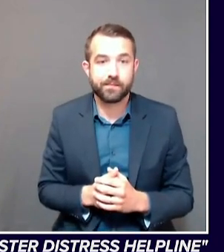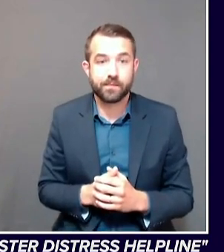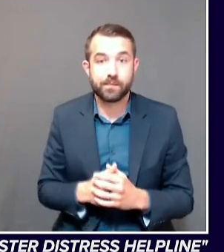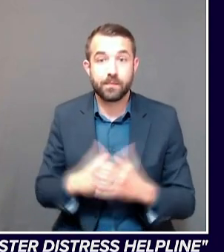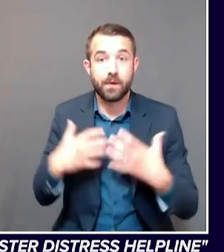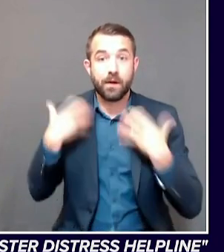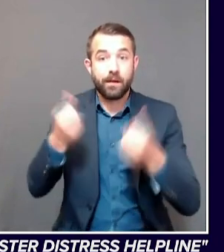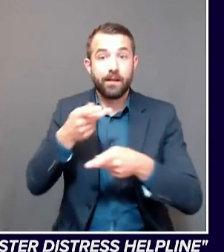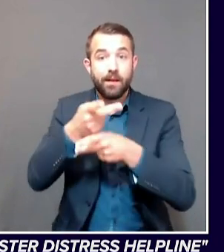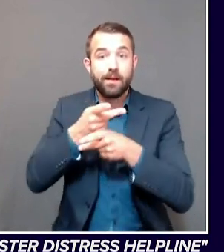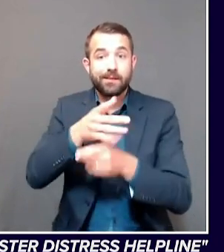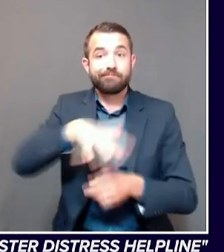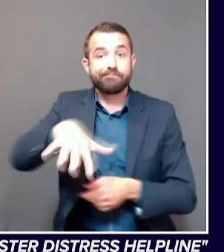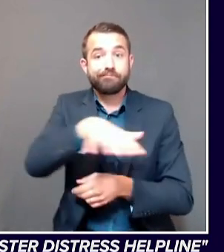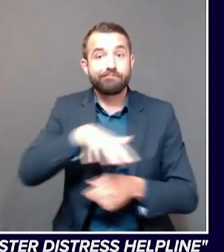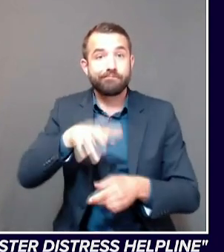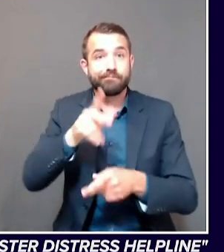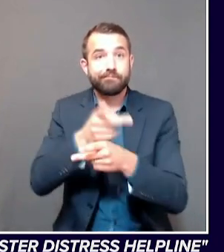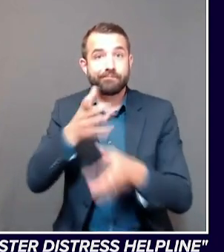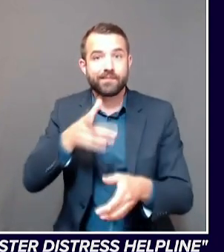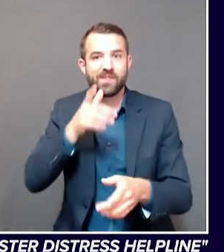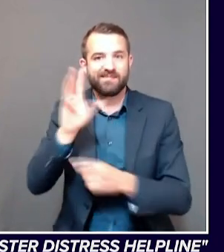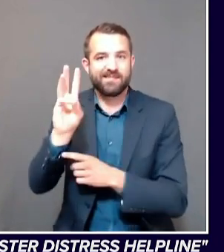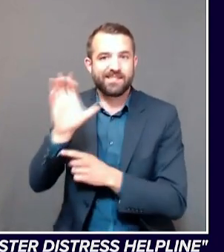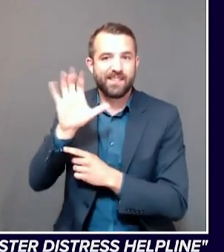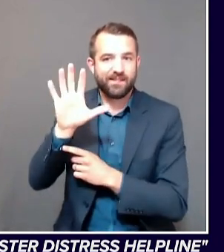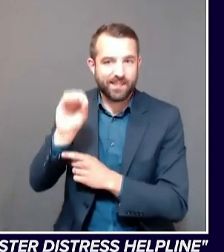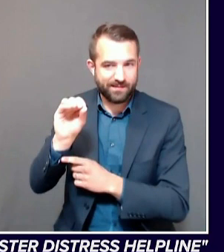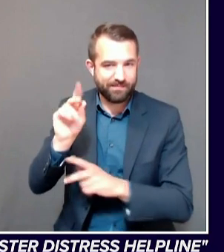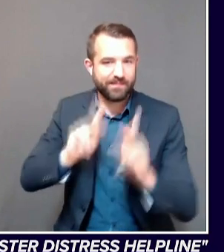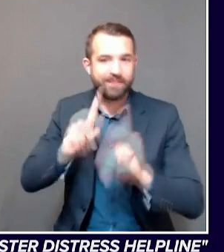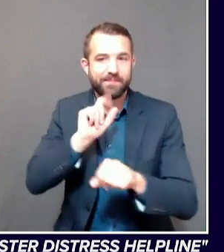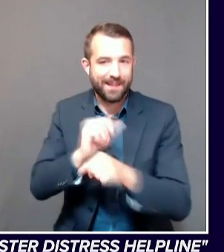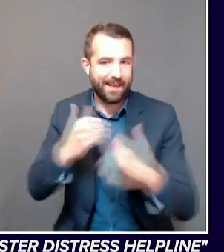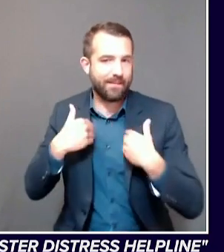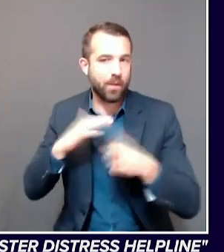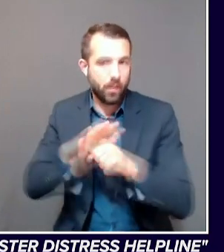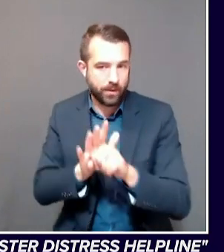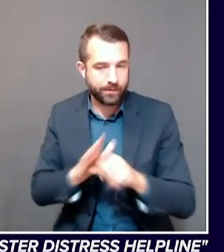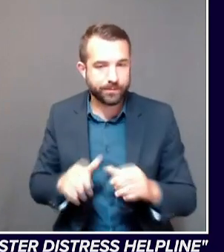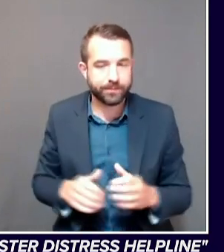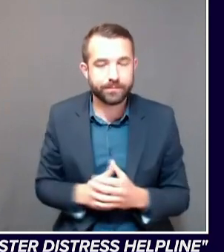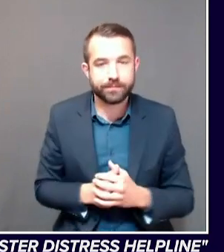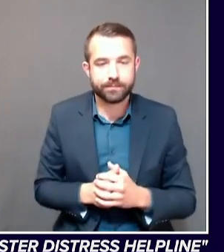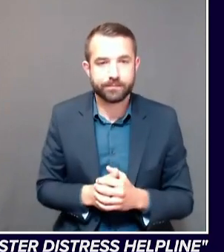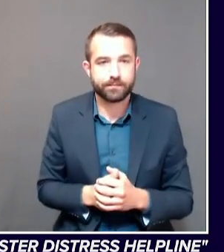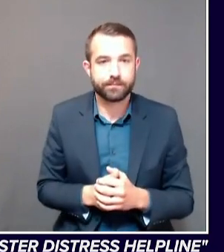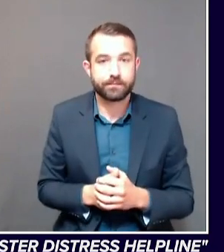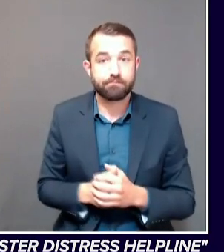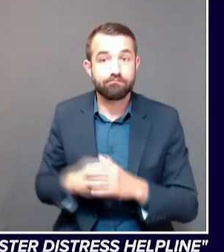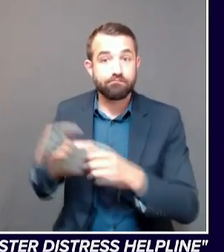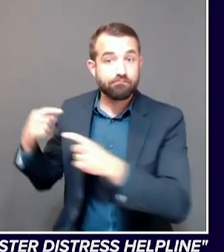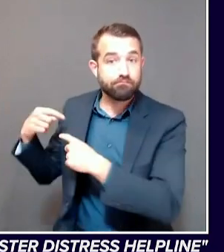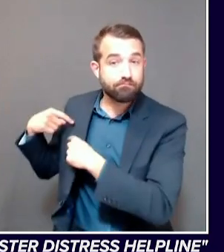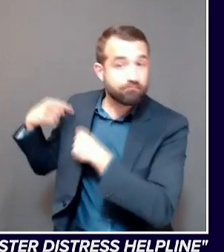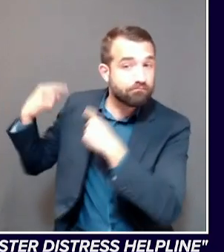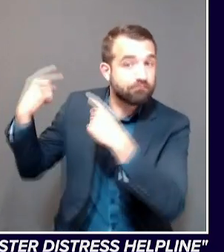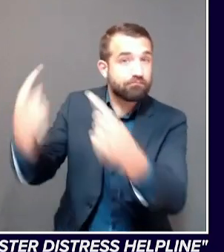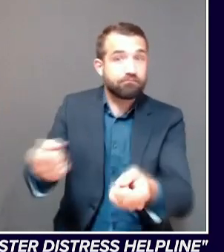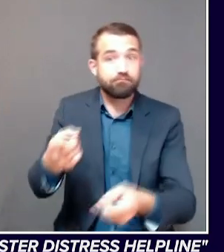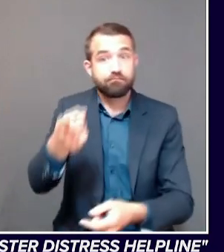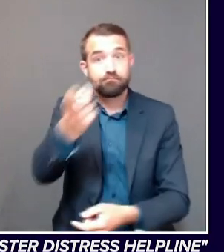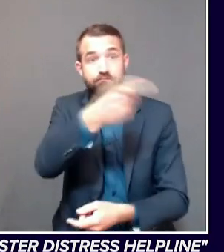cases, 650 have been among healthcare workers. Overall, since beginning our